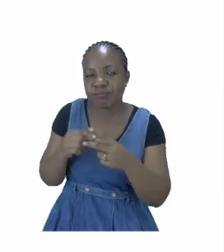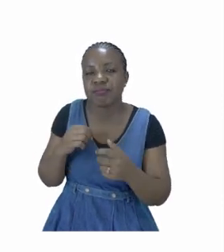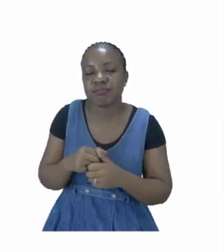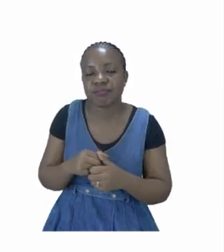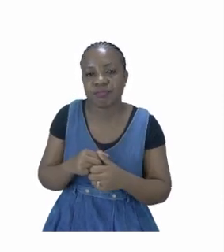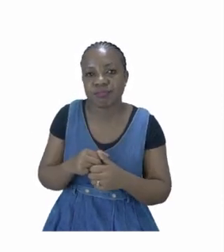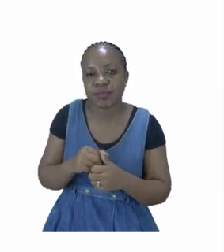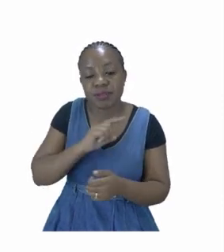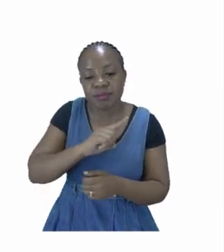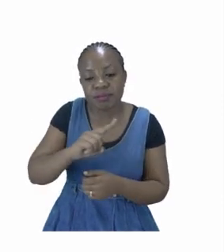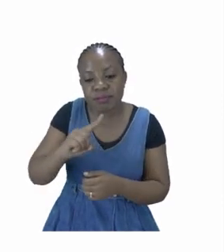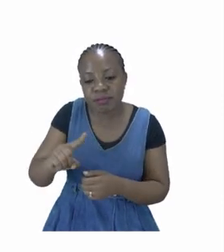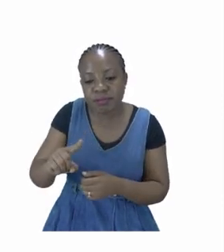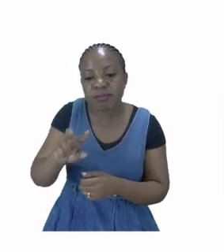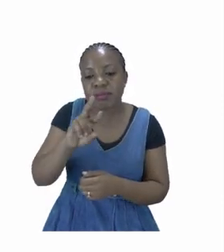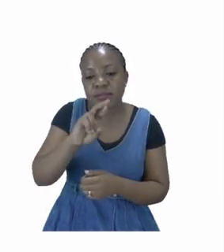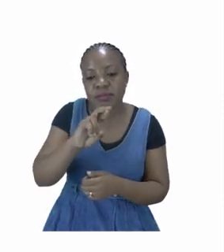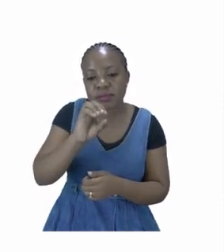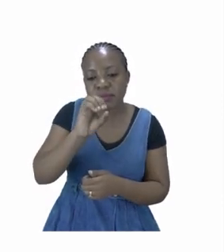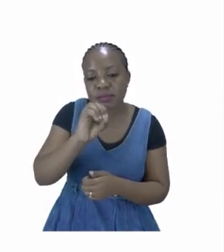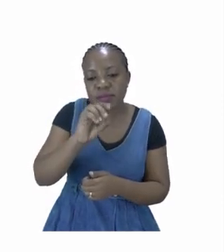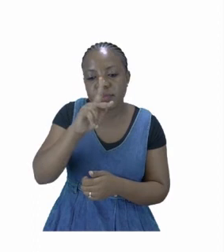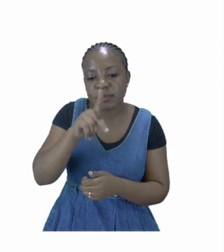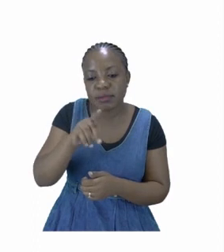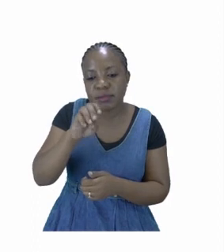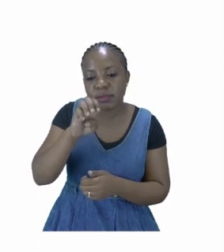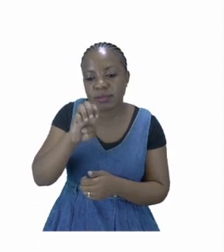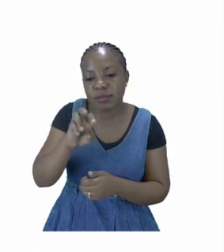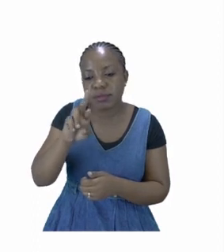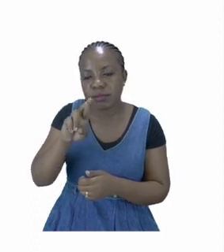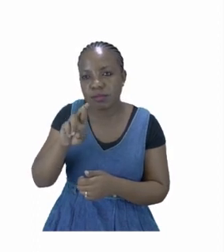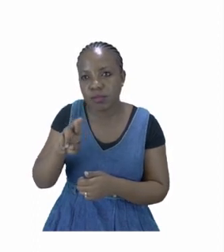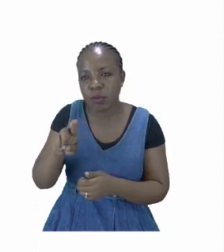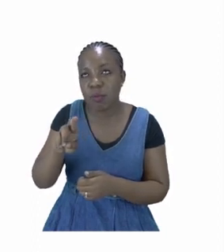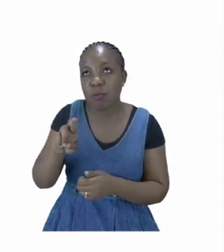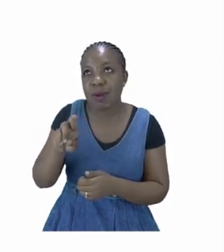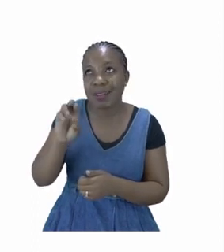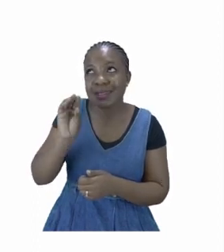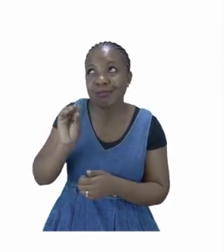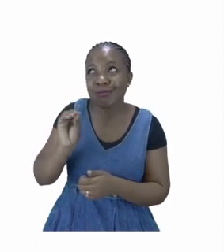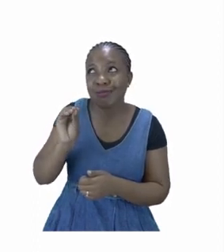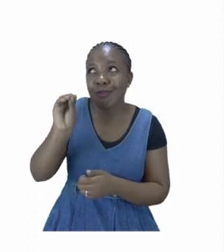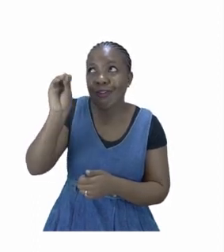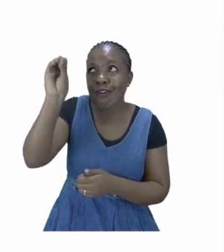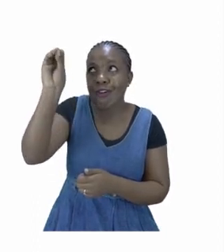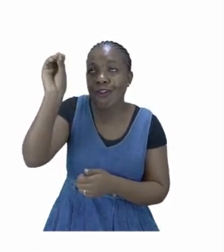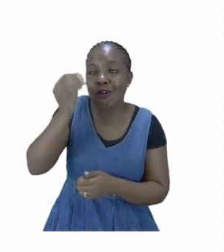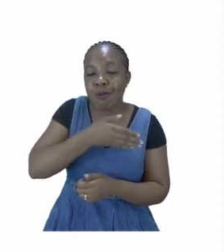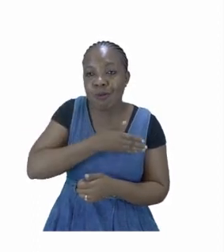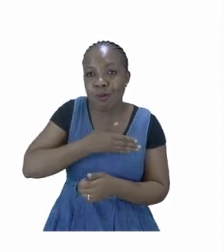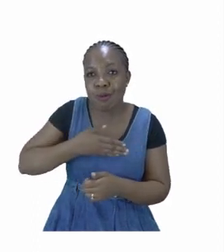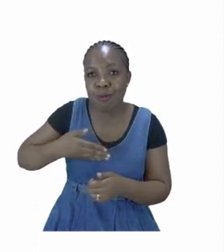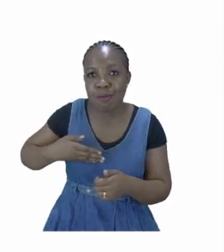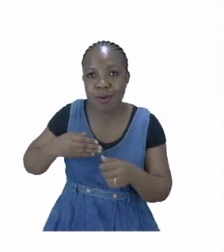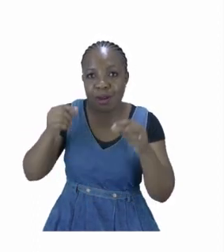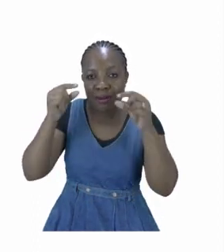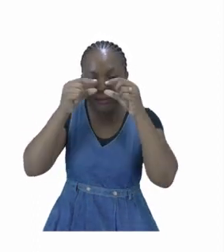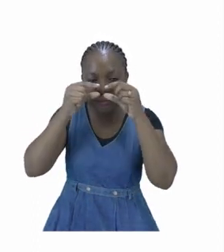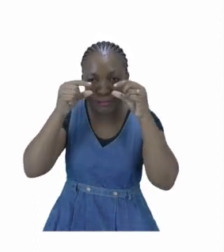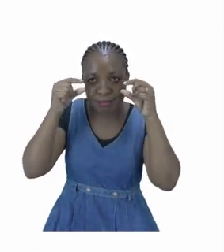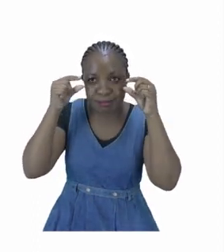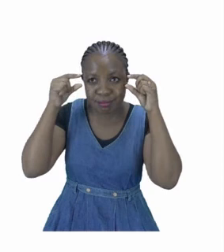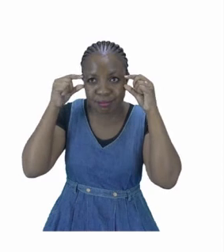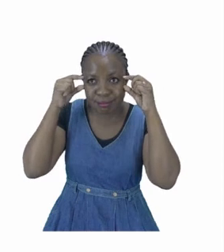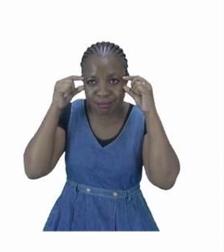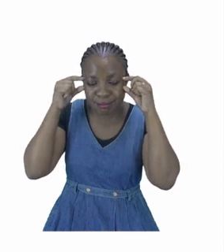tall woman and she wears glasses. She reads us short stories